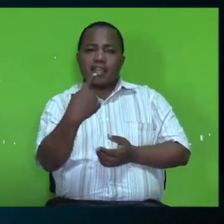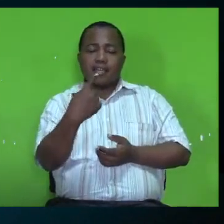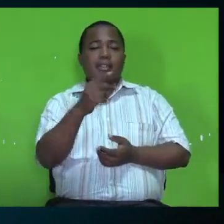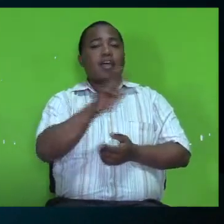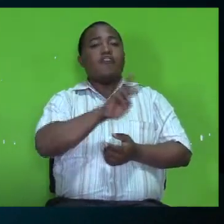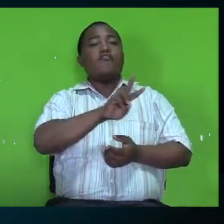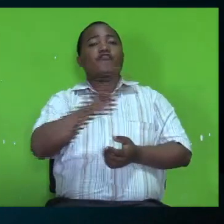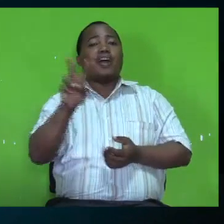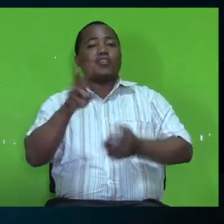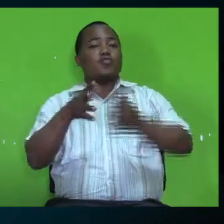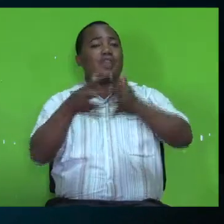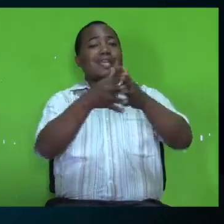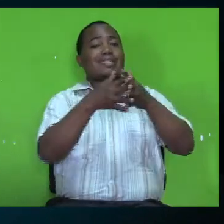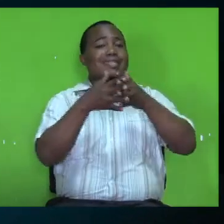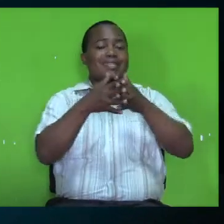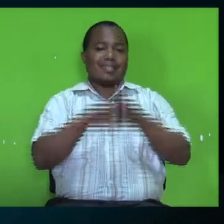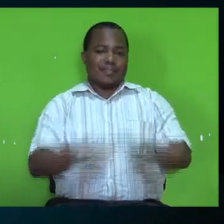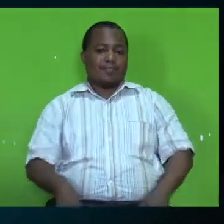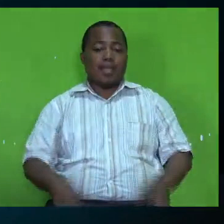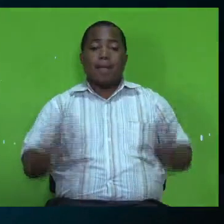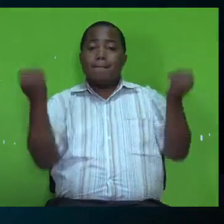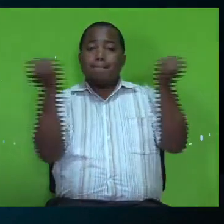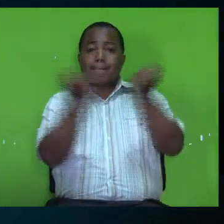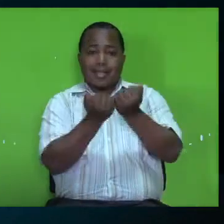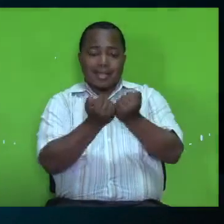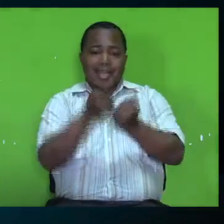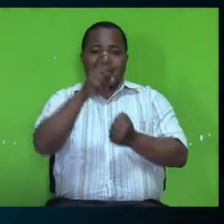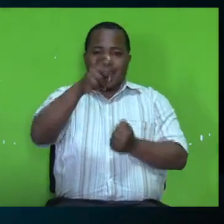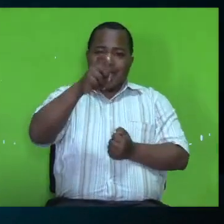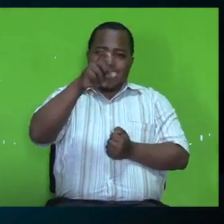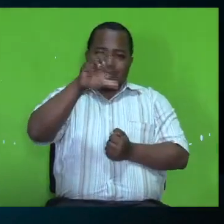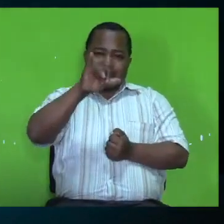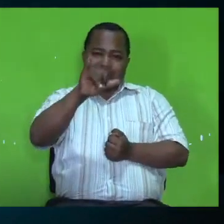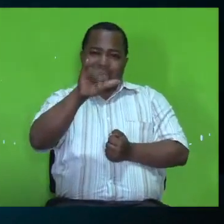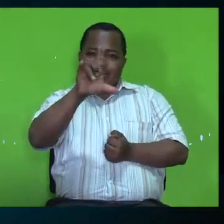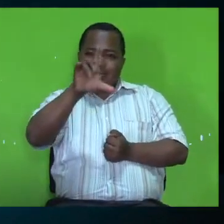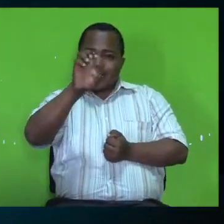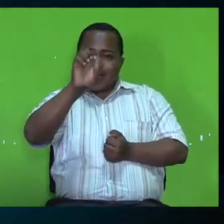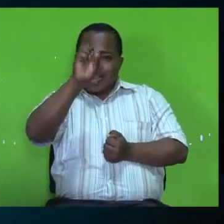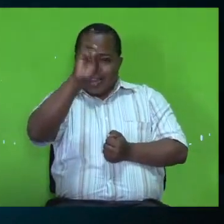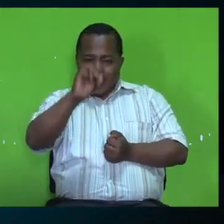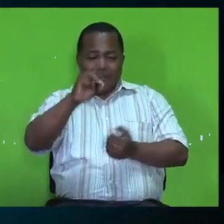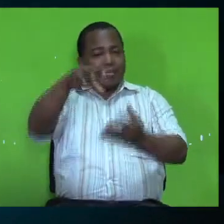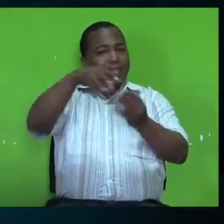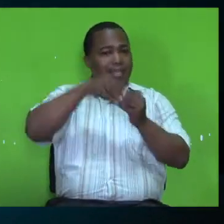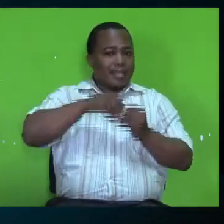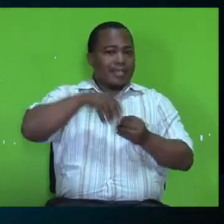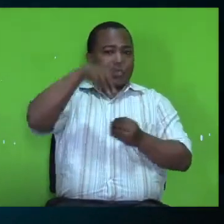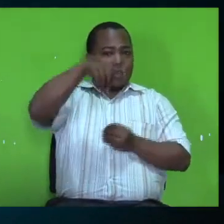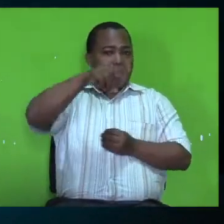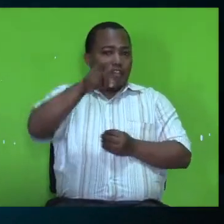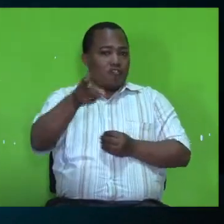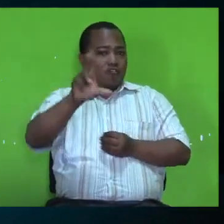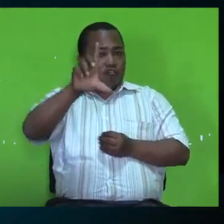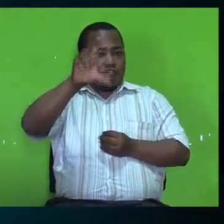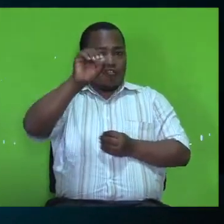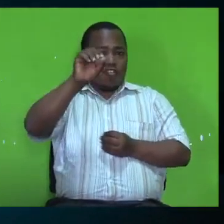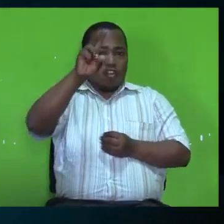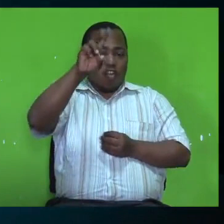vascular system, made up of xylem and phloem. Through a mass